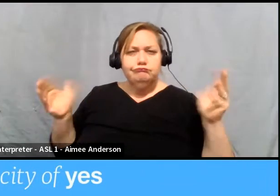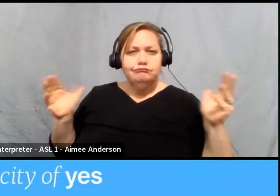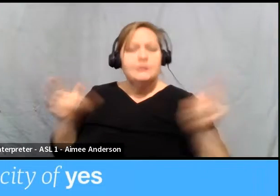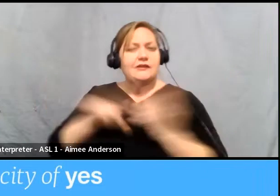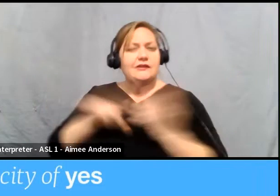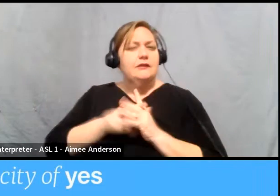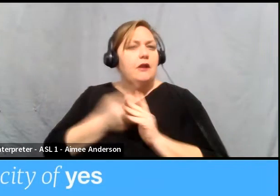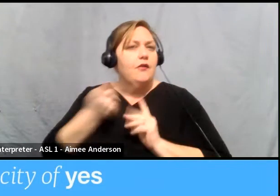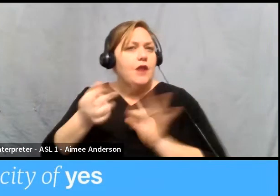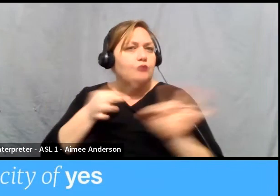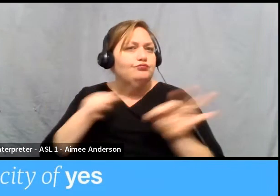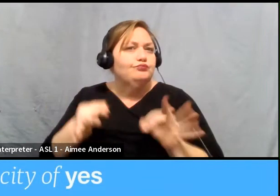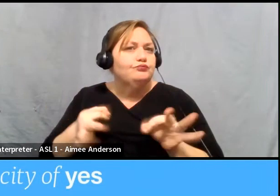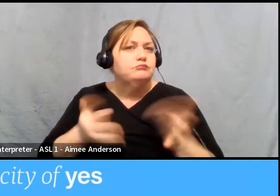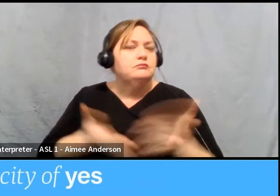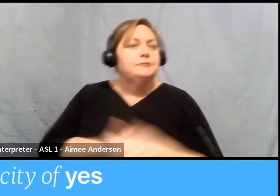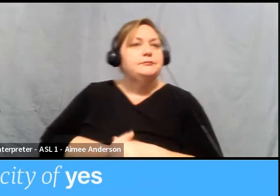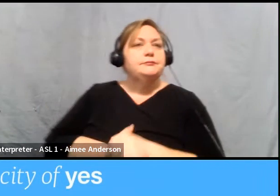there.